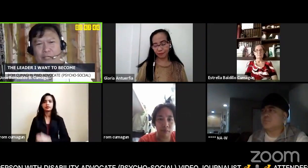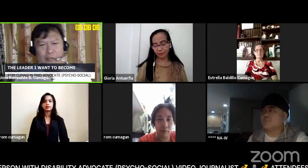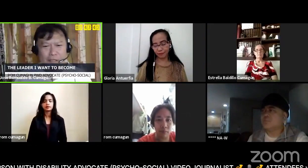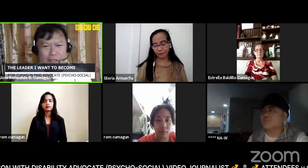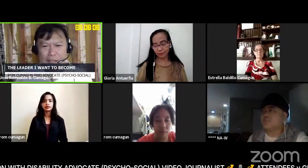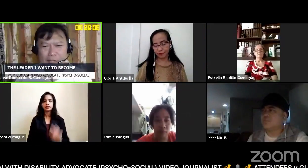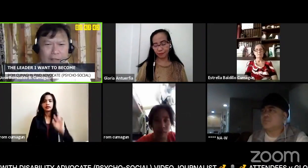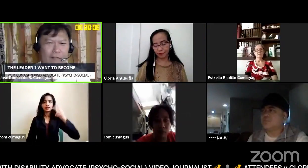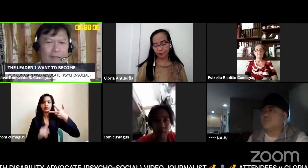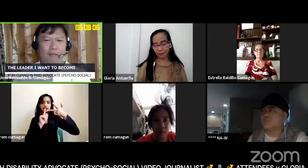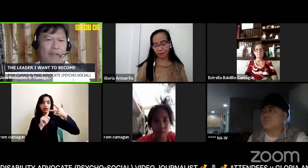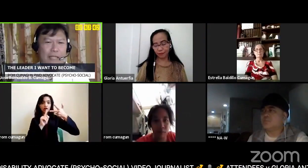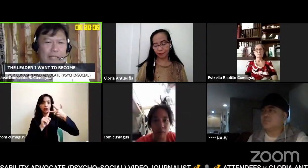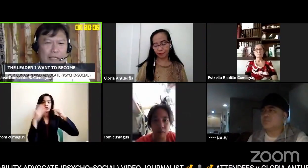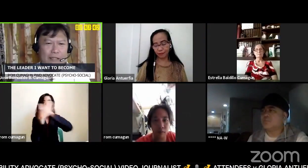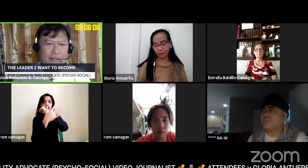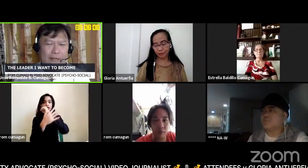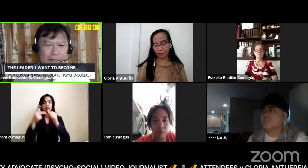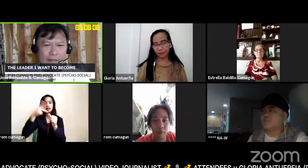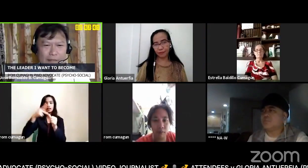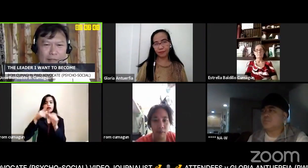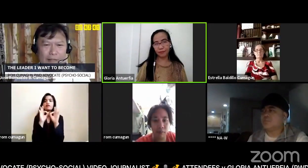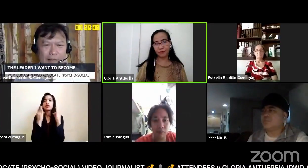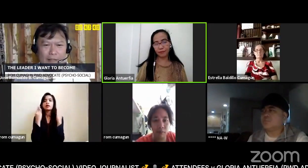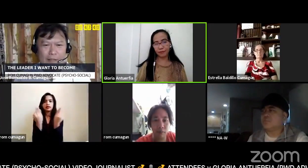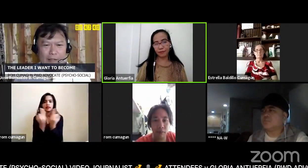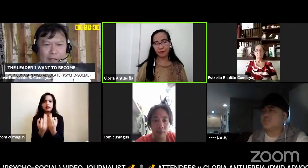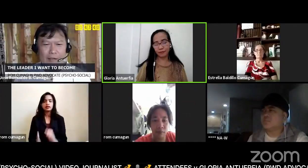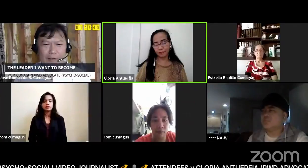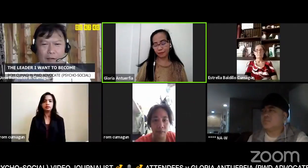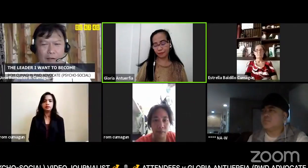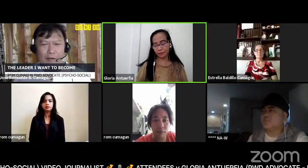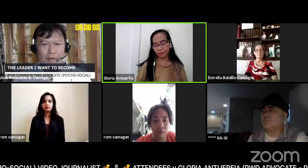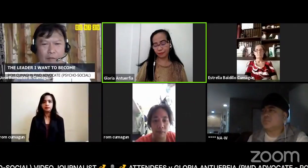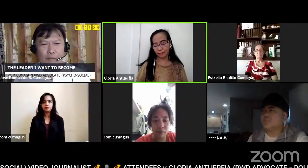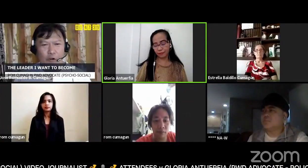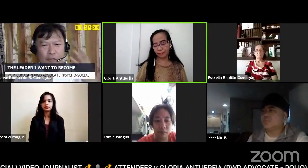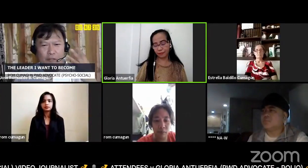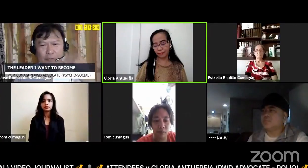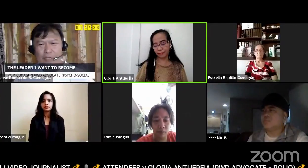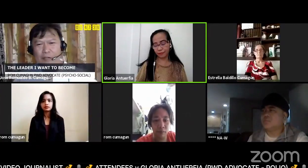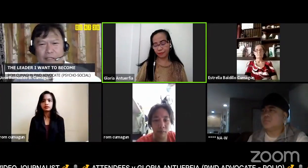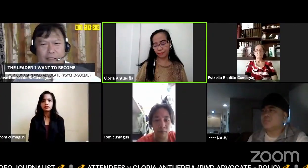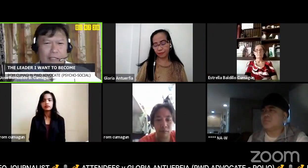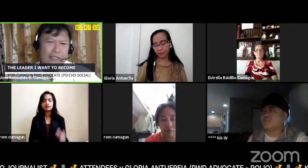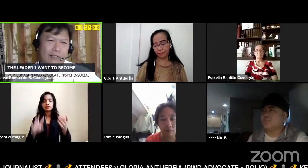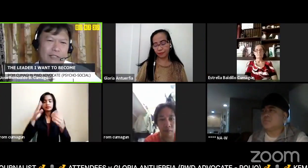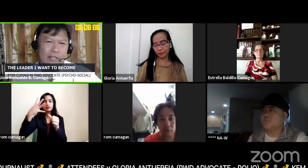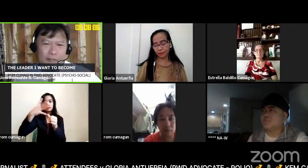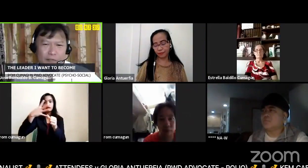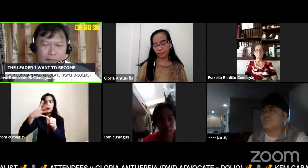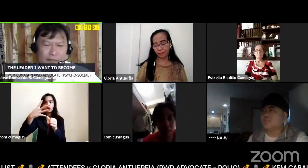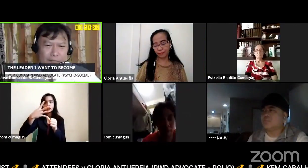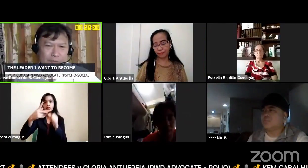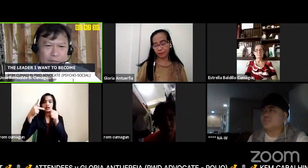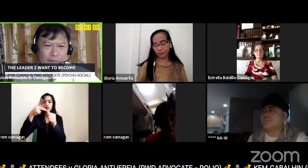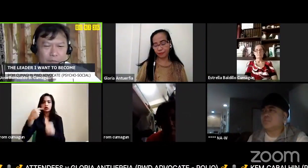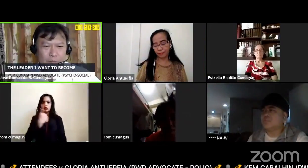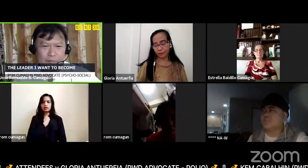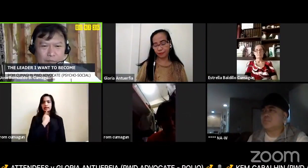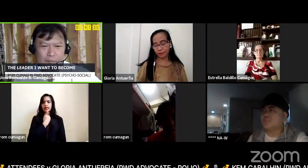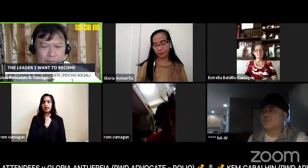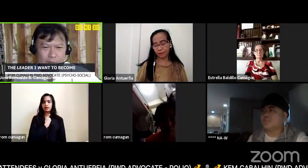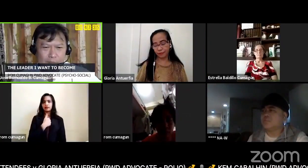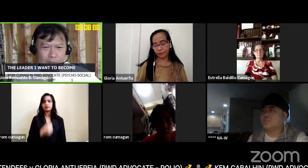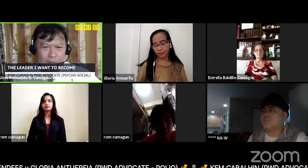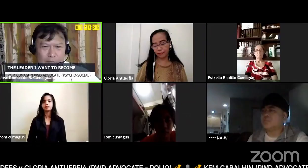Third priority, family. Fourth priority is the self.